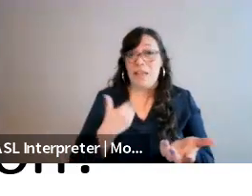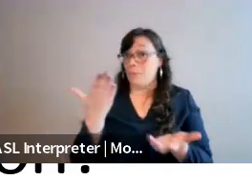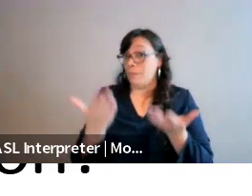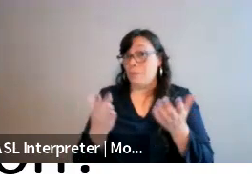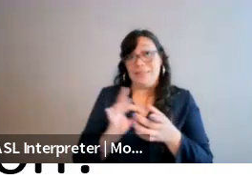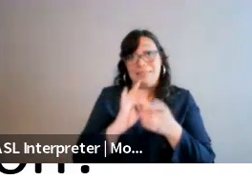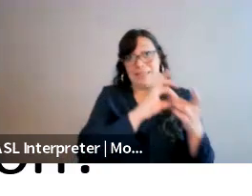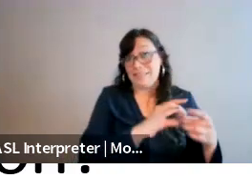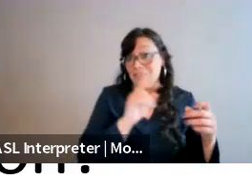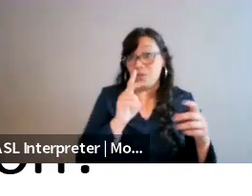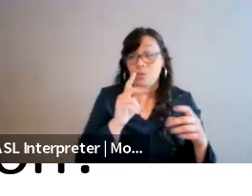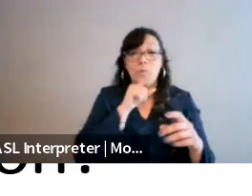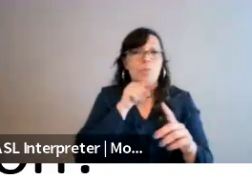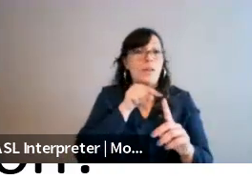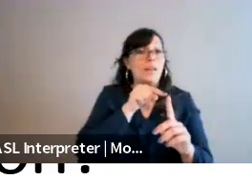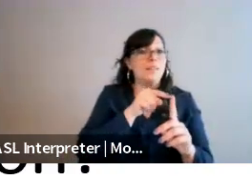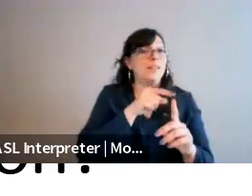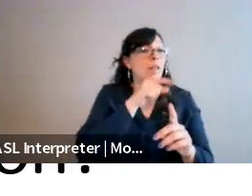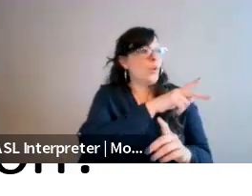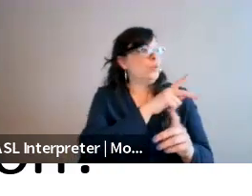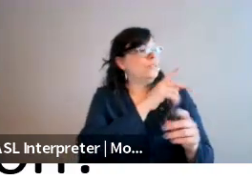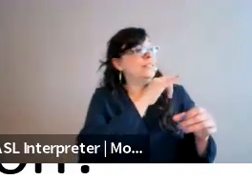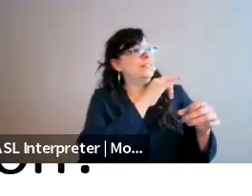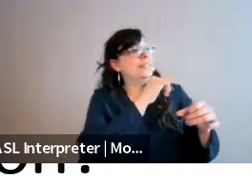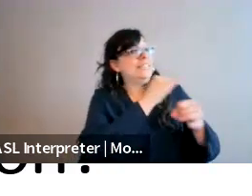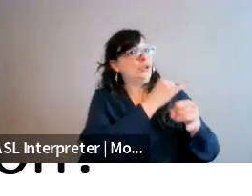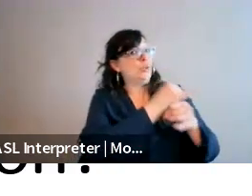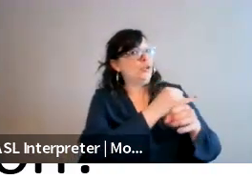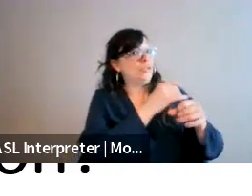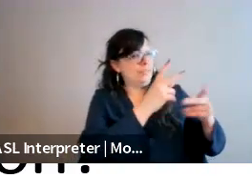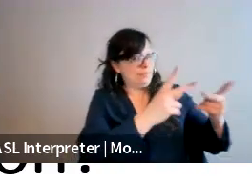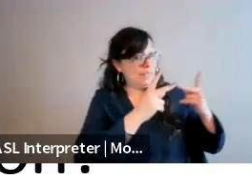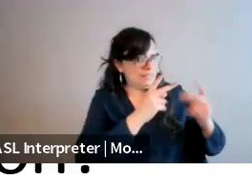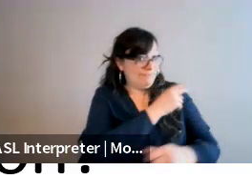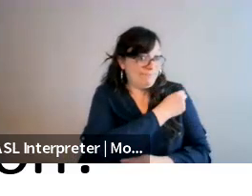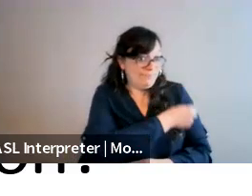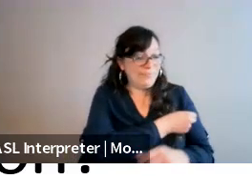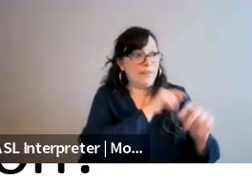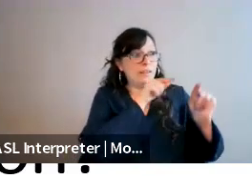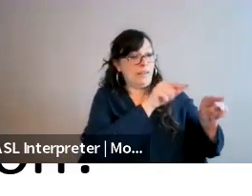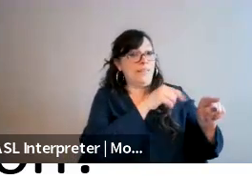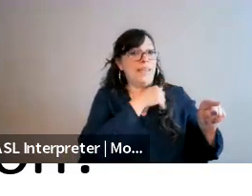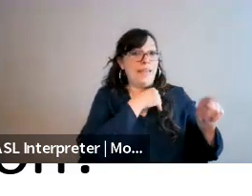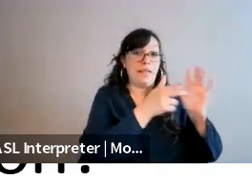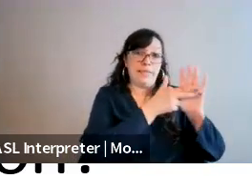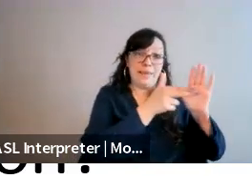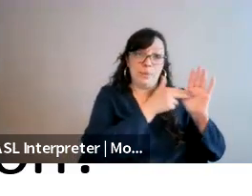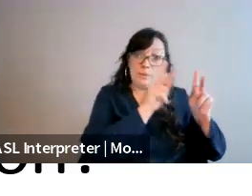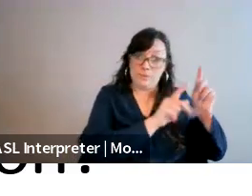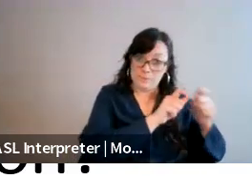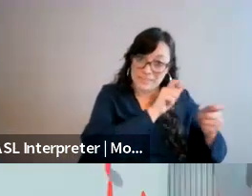to the fact that there are motives that these institutions have for labeling people in prisons with mental disorders.